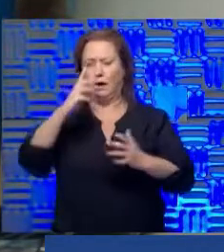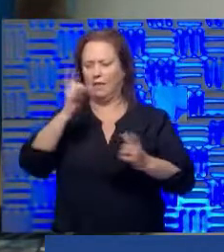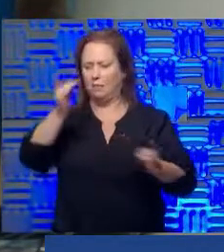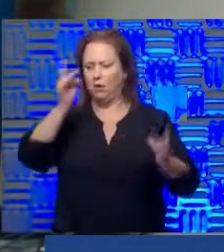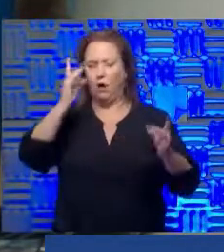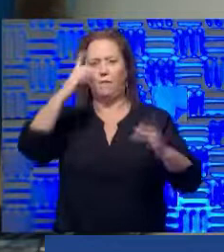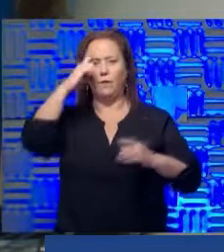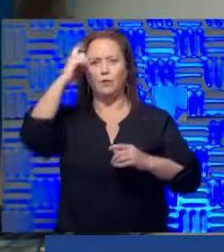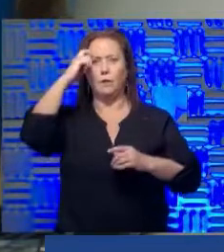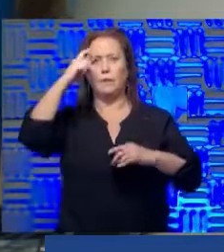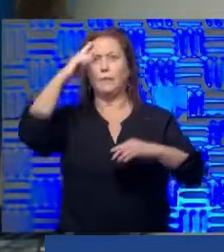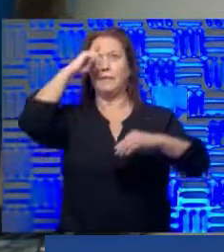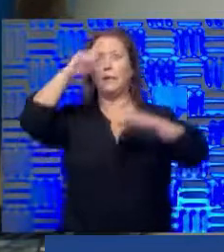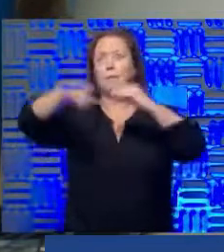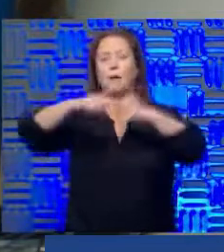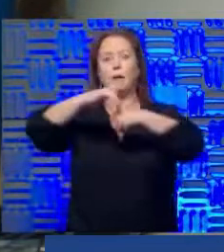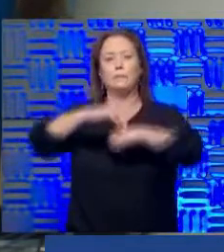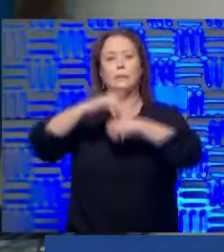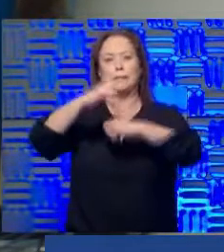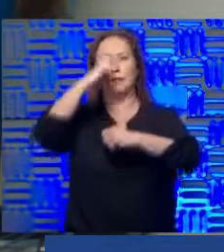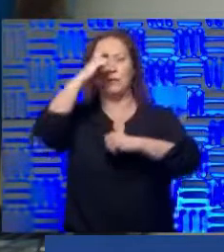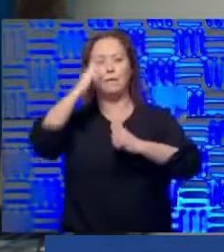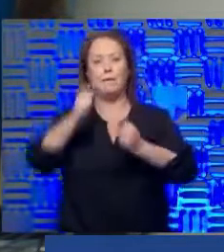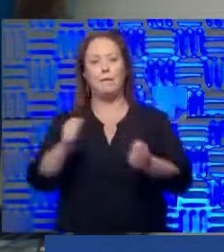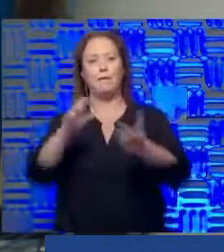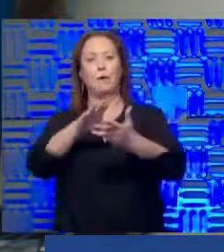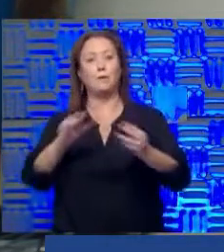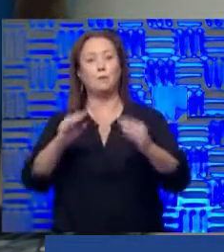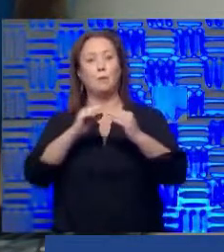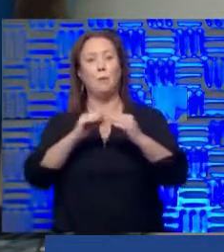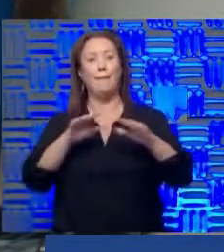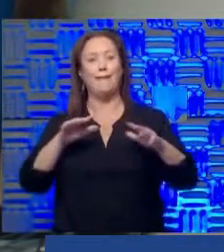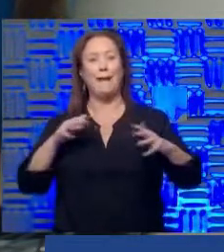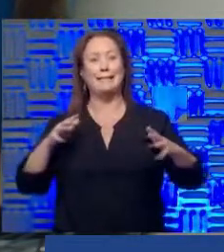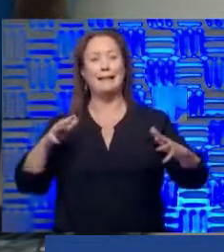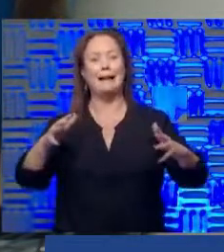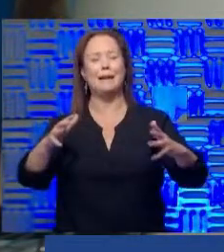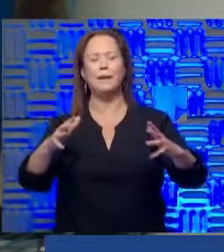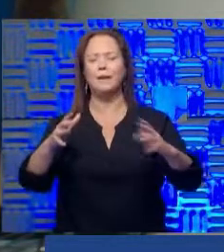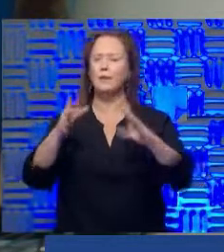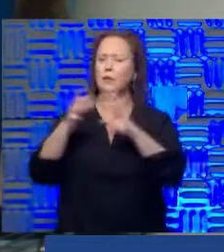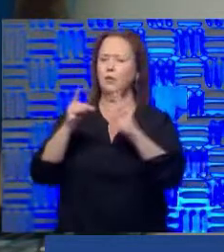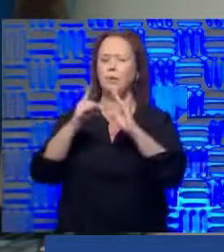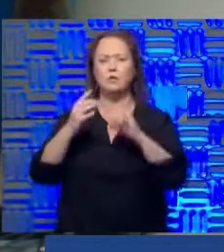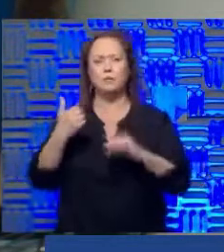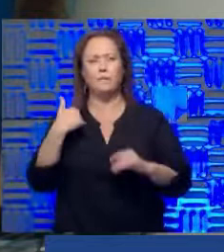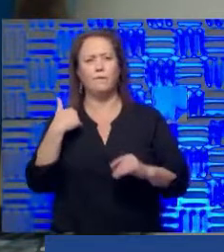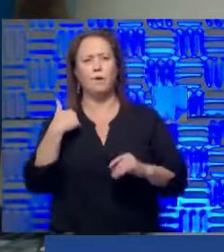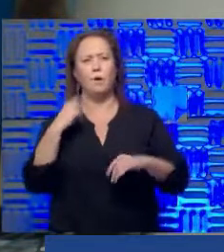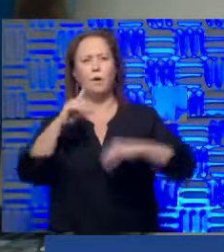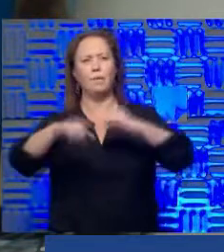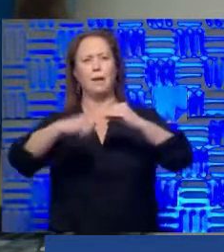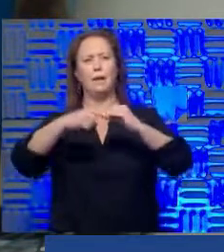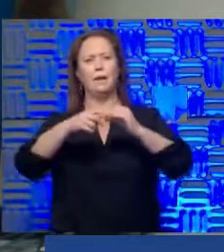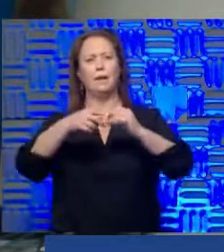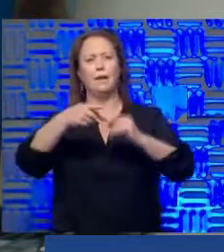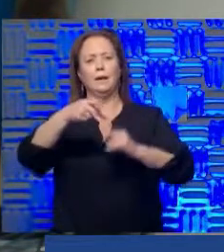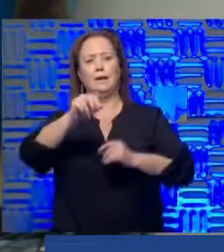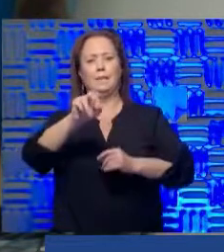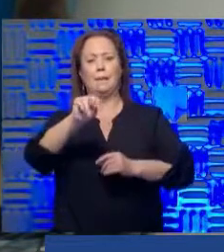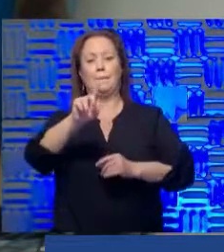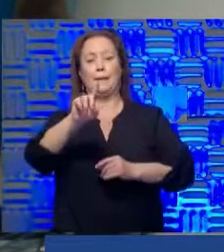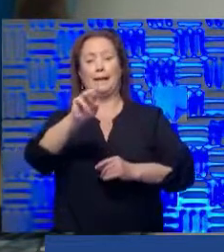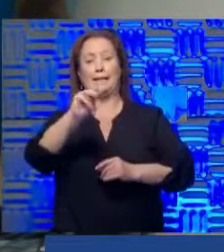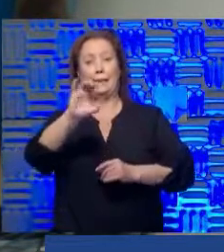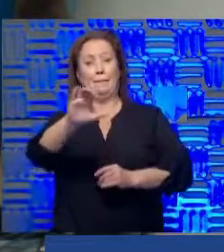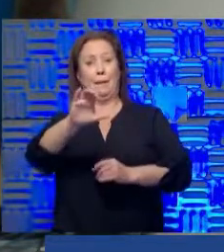dream. They start thinking about the dream, and that's more anxiety. So you mentioned before about this pandemic, as awful as it is, can